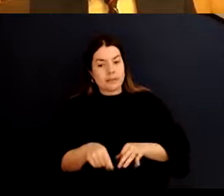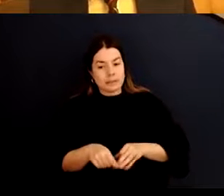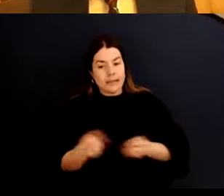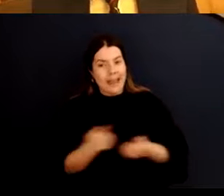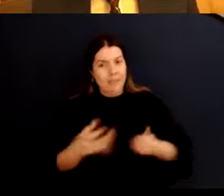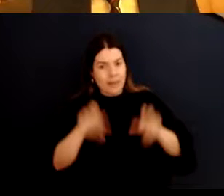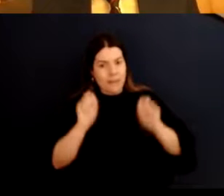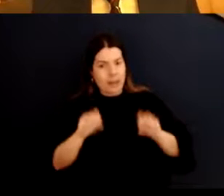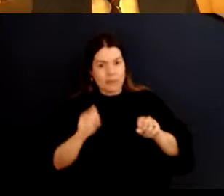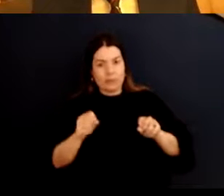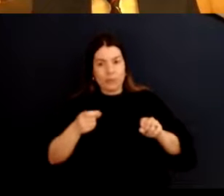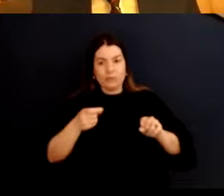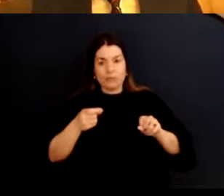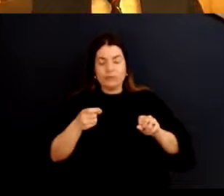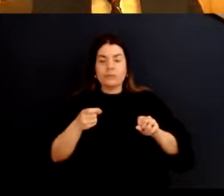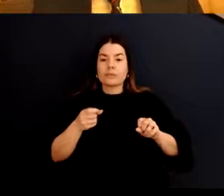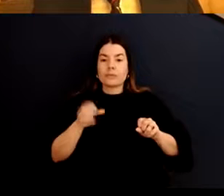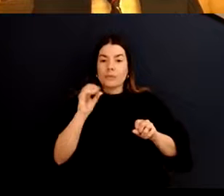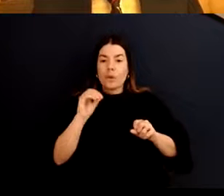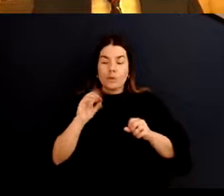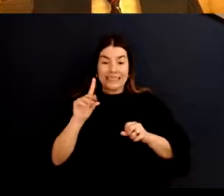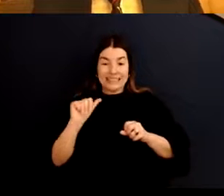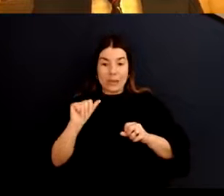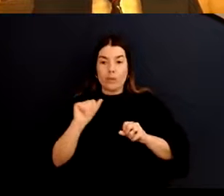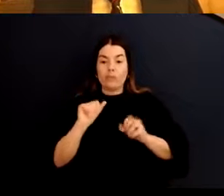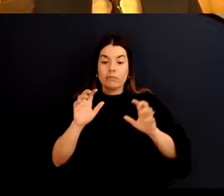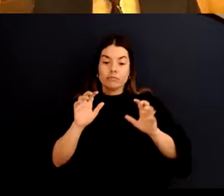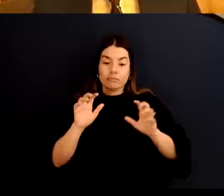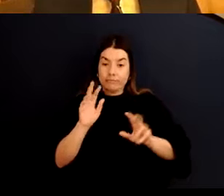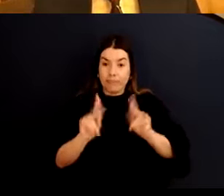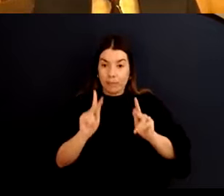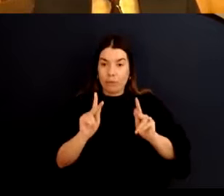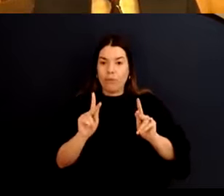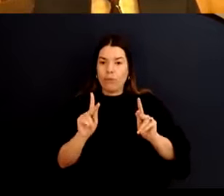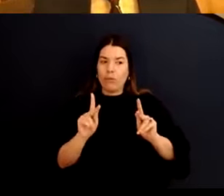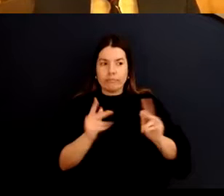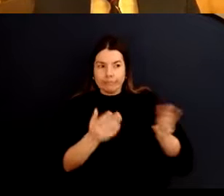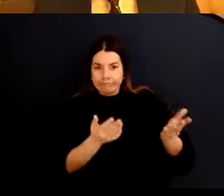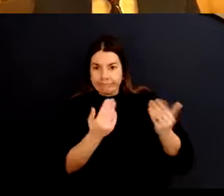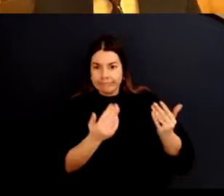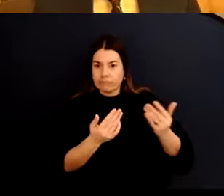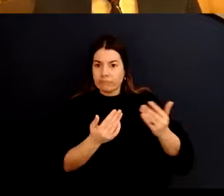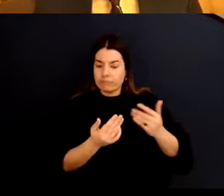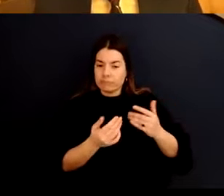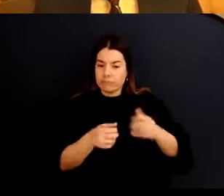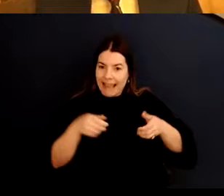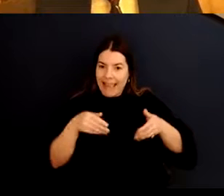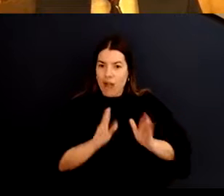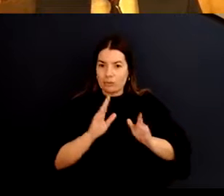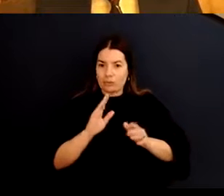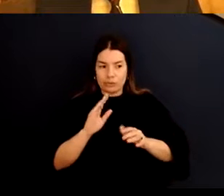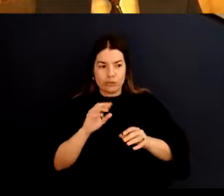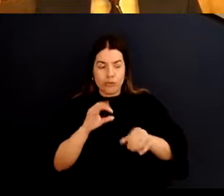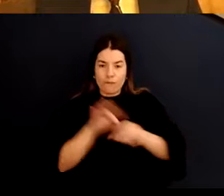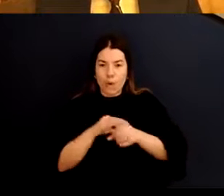the disabled population is being allowed to vote by mail. I don't believe people with